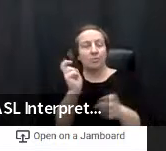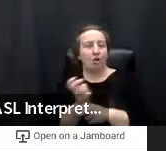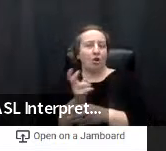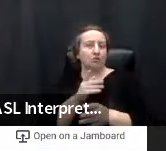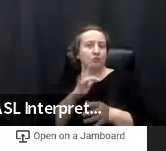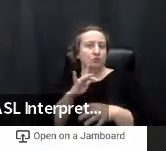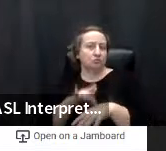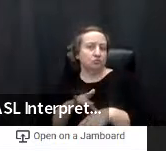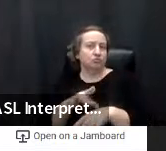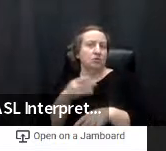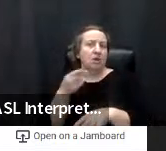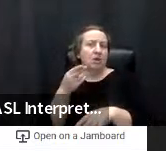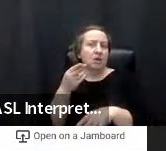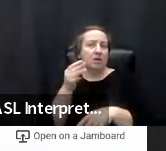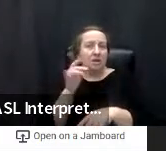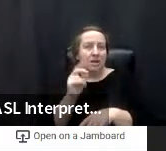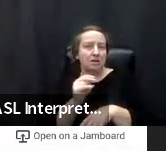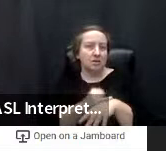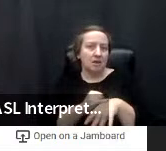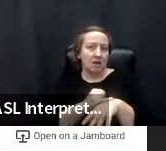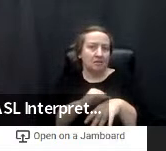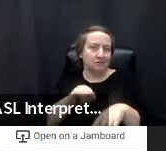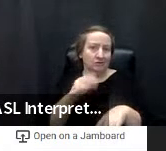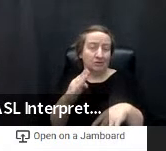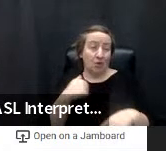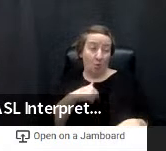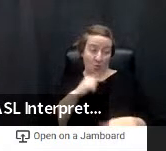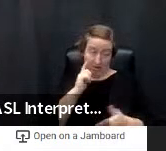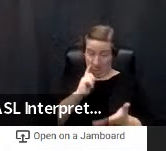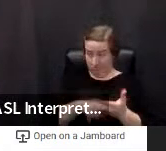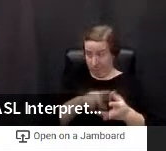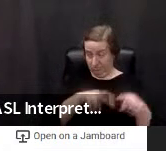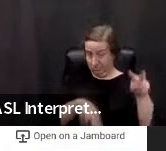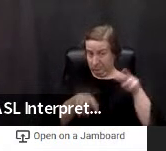to Hayden Island. So as far as we can tell,